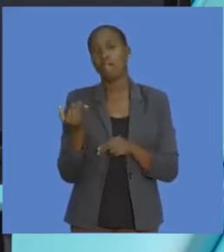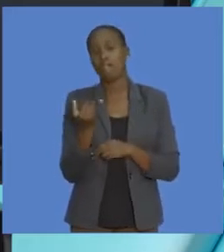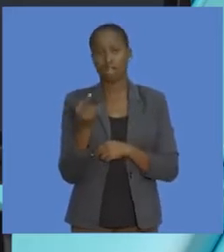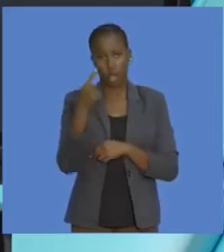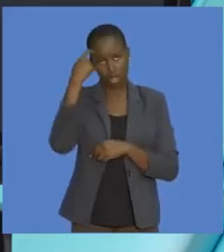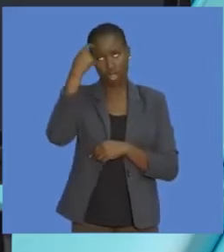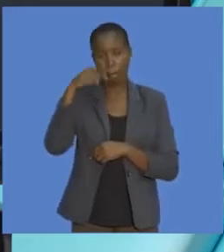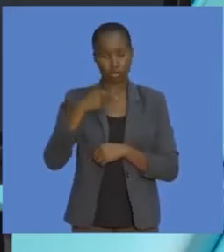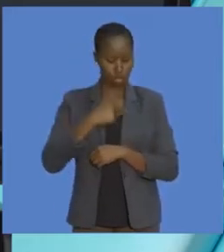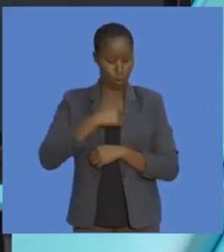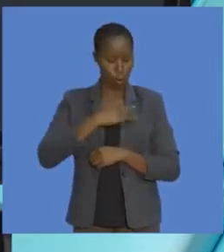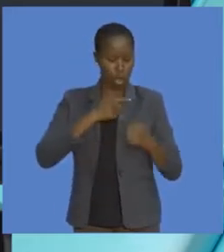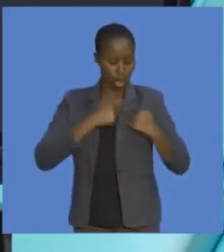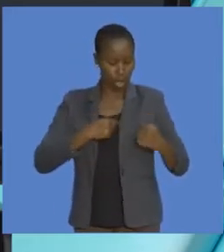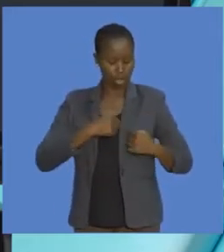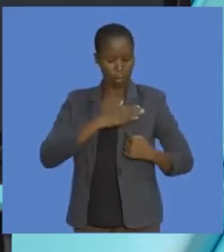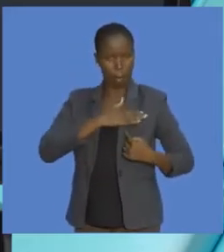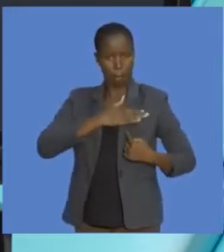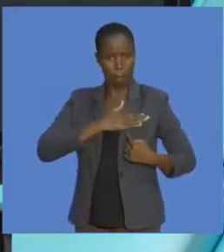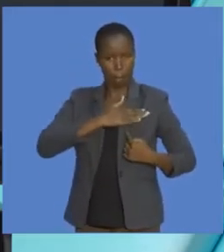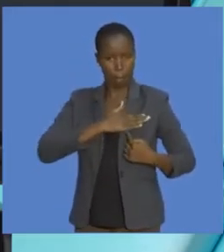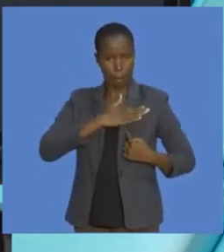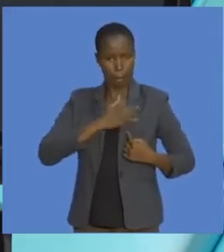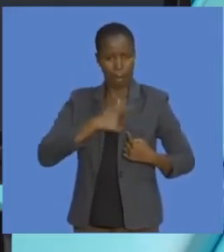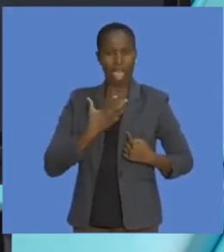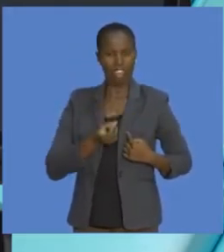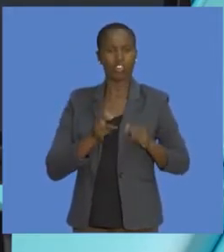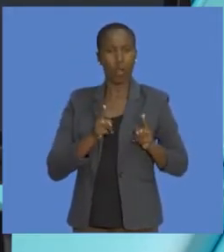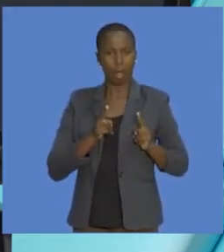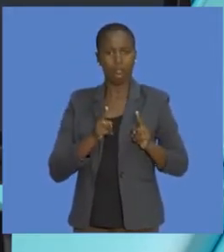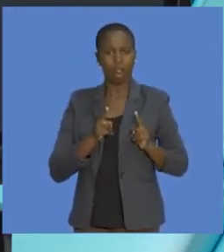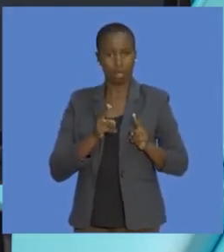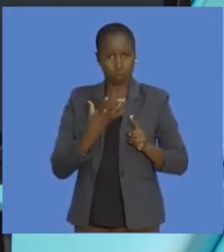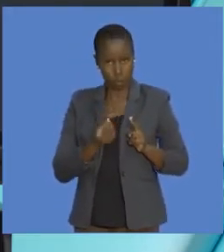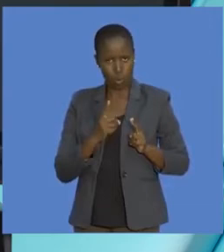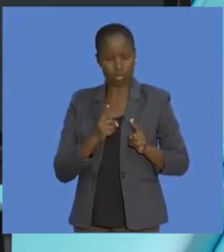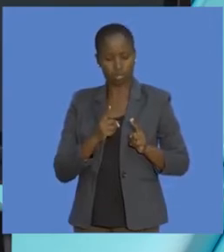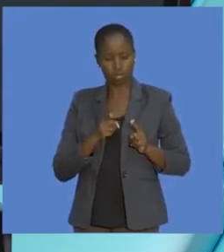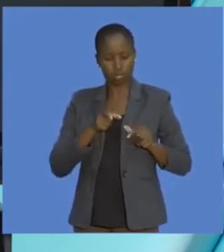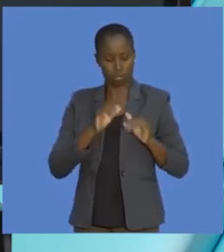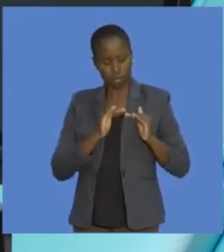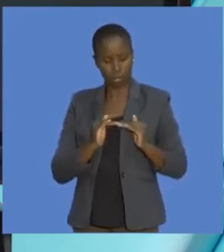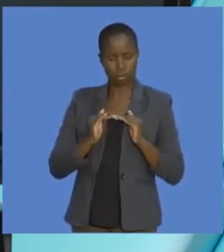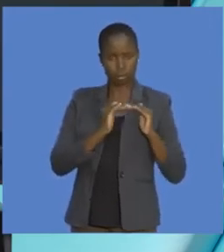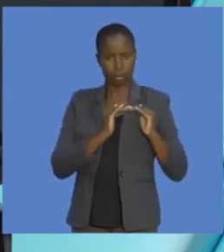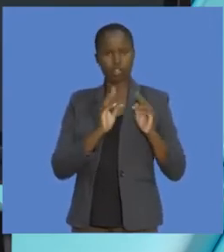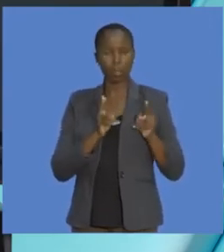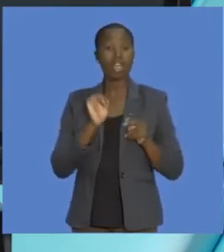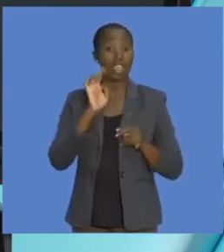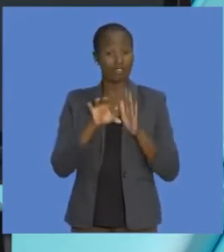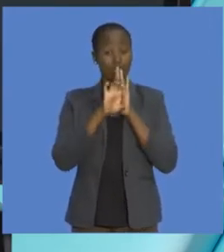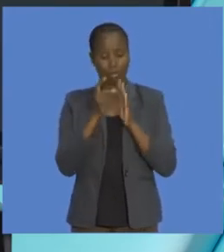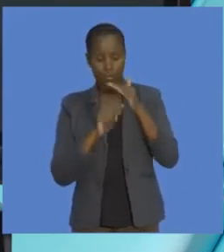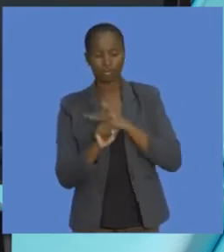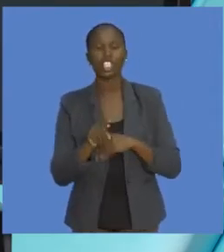your heart rate. Your heart rate has a normal range which it fluctuates around. Often when you go to a doctor, he checks your